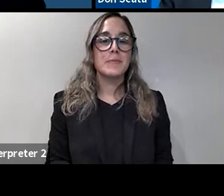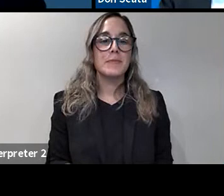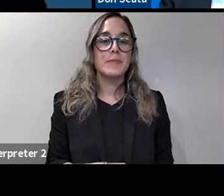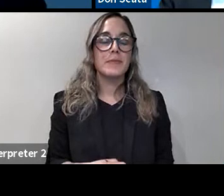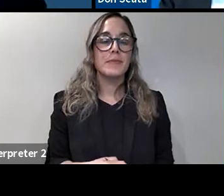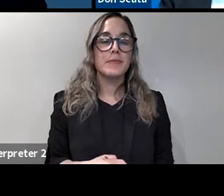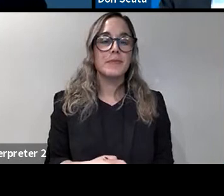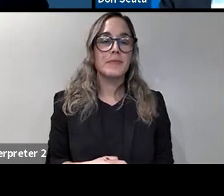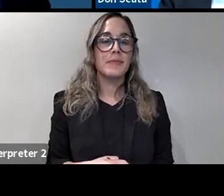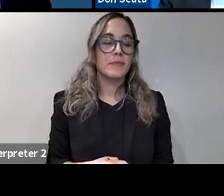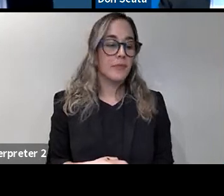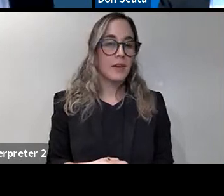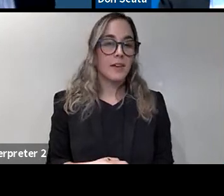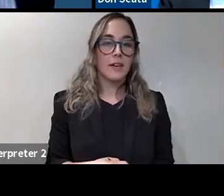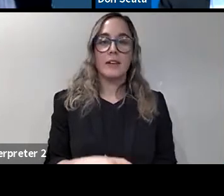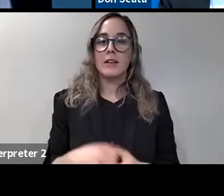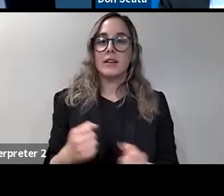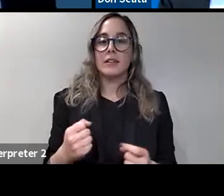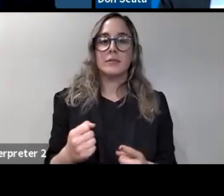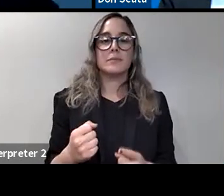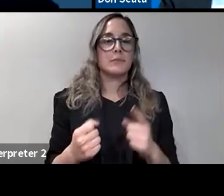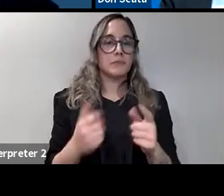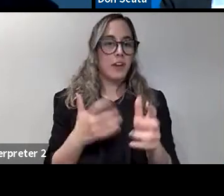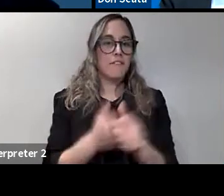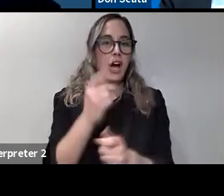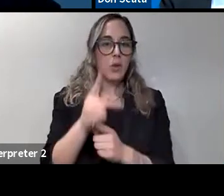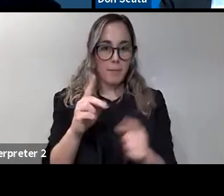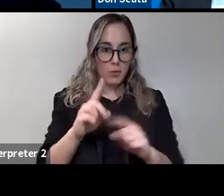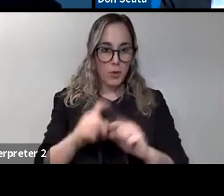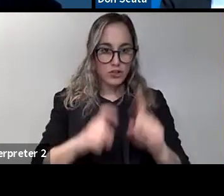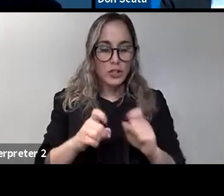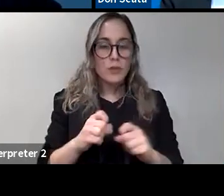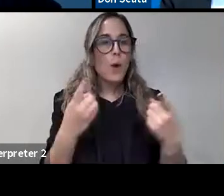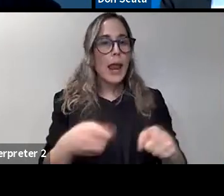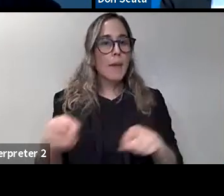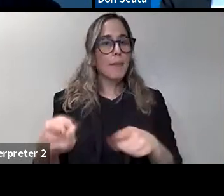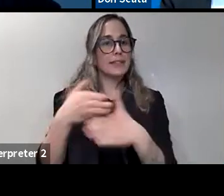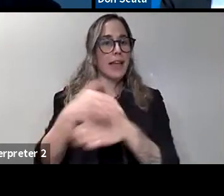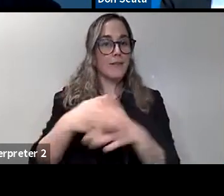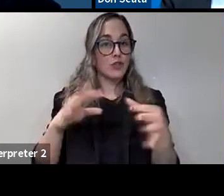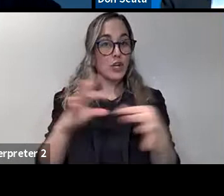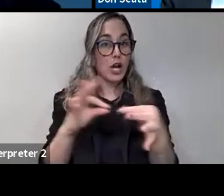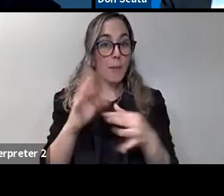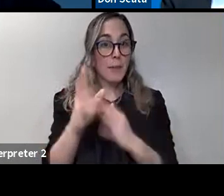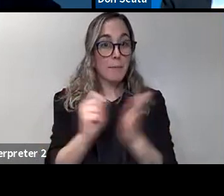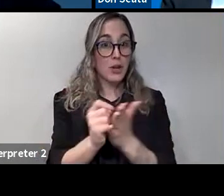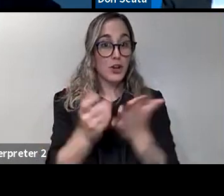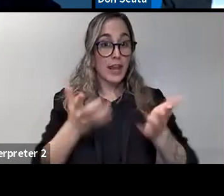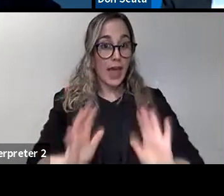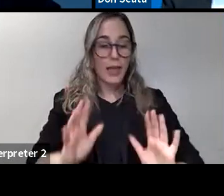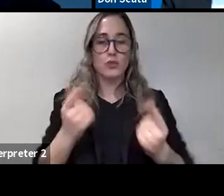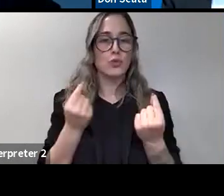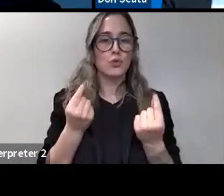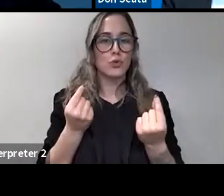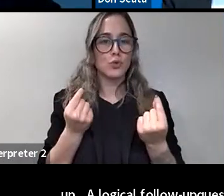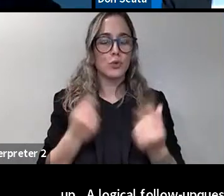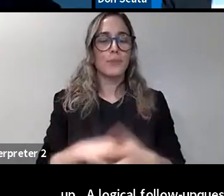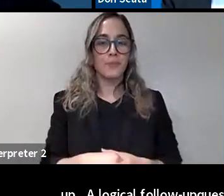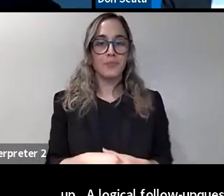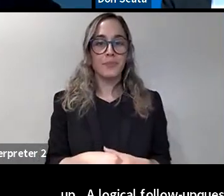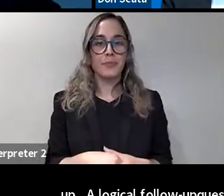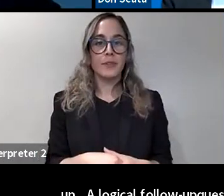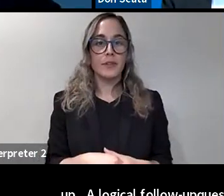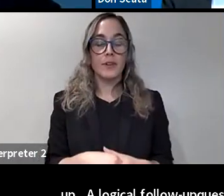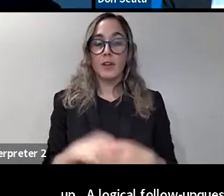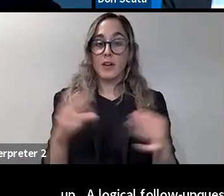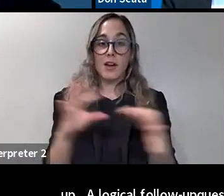all right, a logical follow-on question. What happens after the comment period ends? I guess I'll take that one.